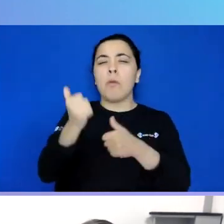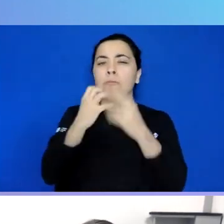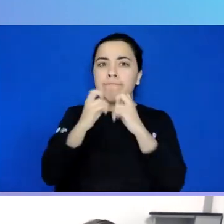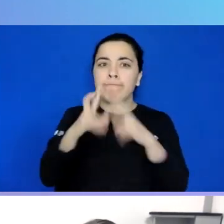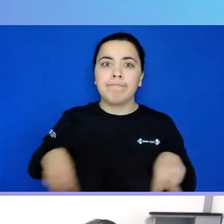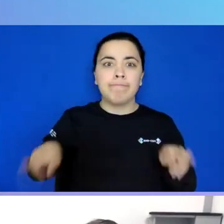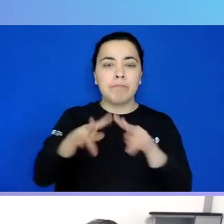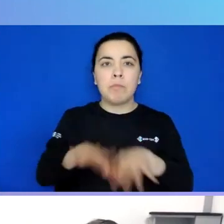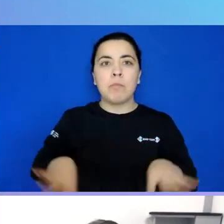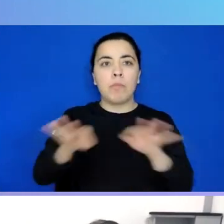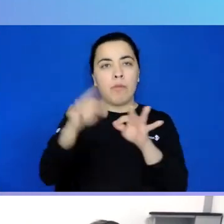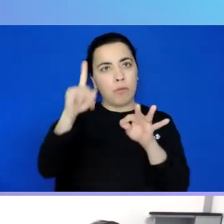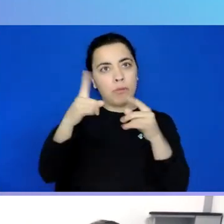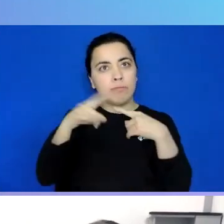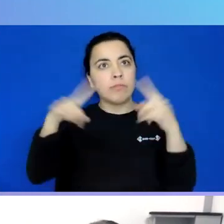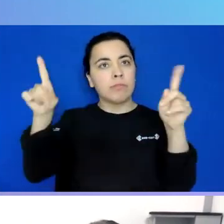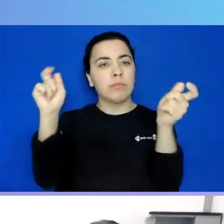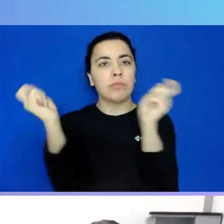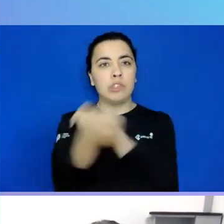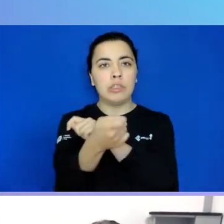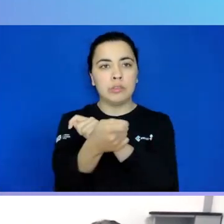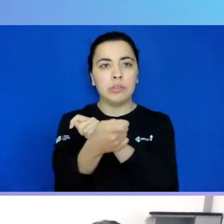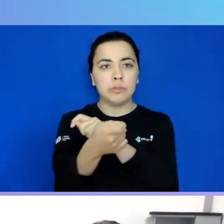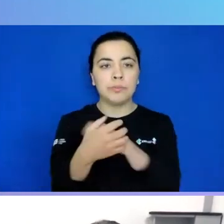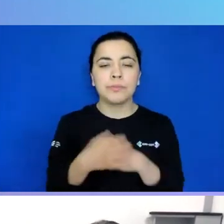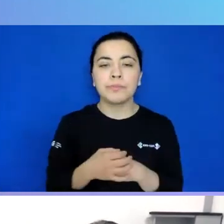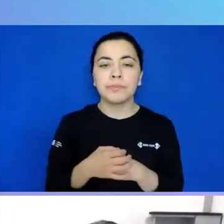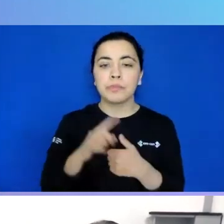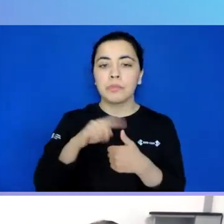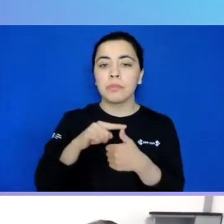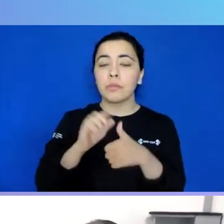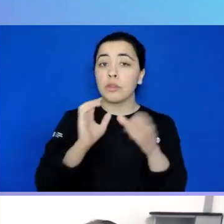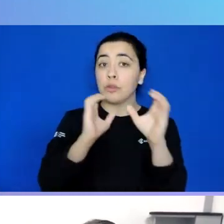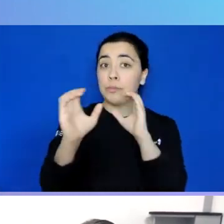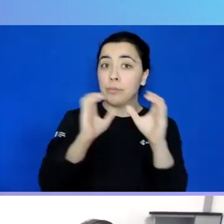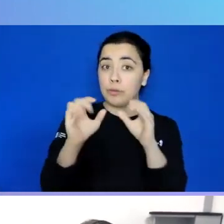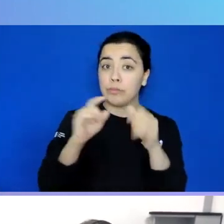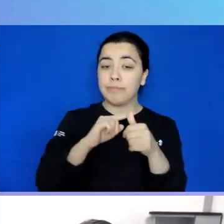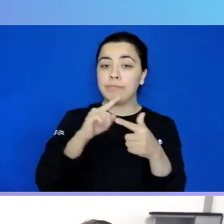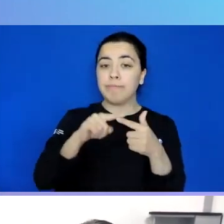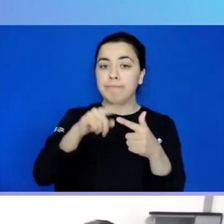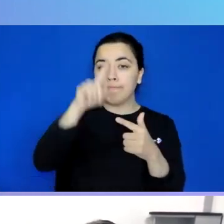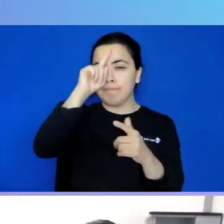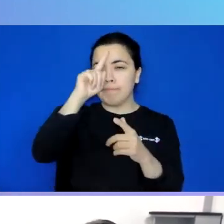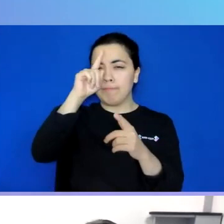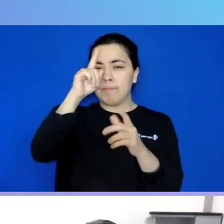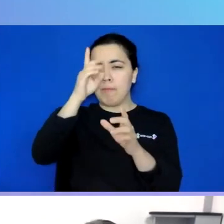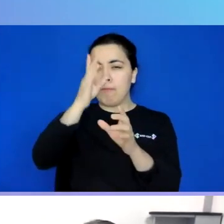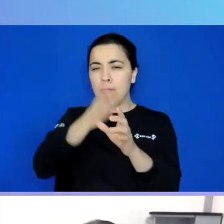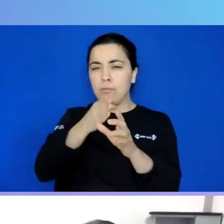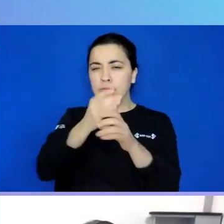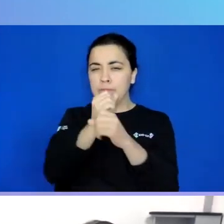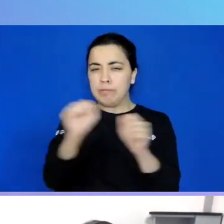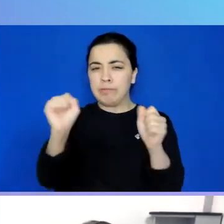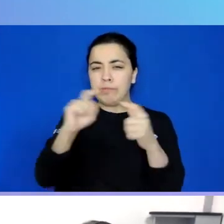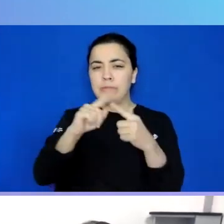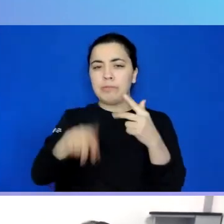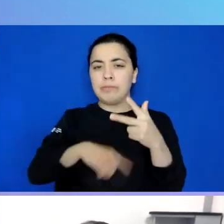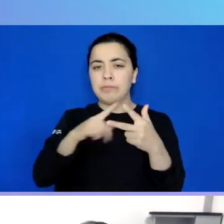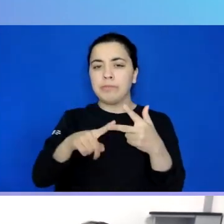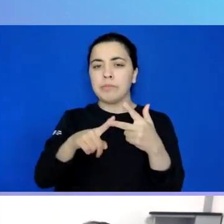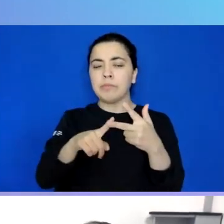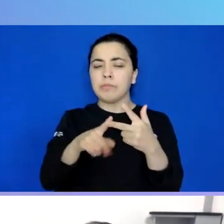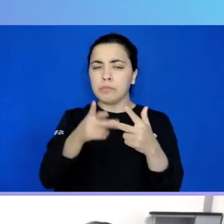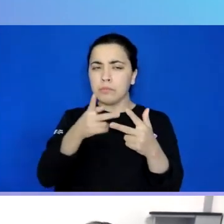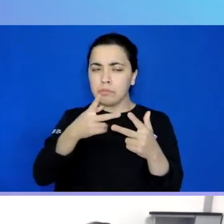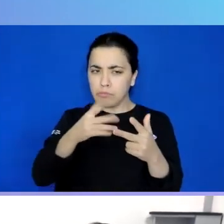valuable for successful change management, and they are communication, psychological safety, and personal transparency